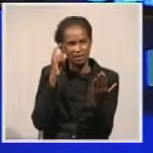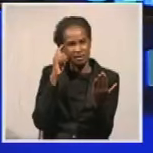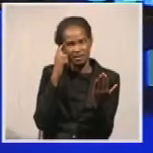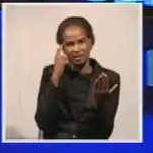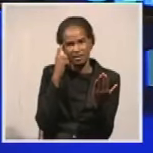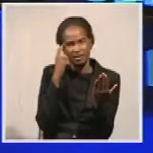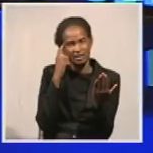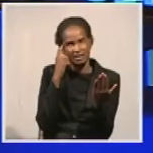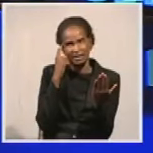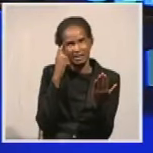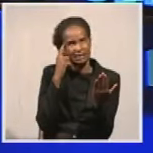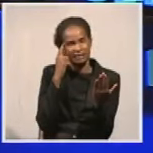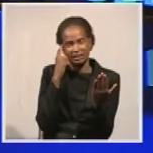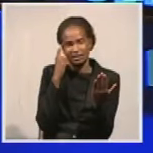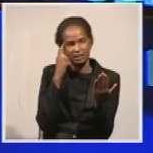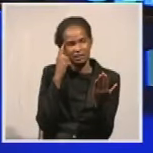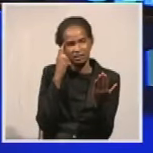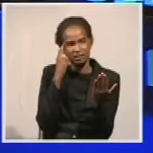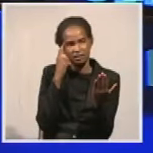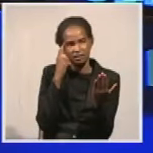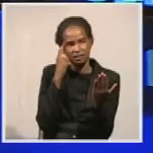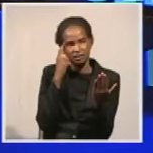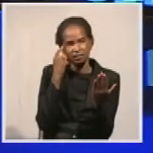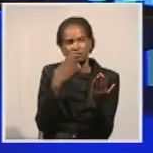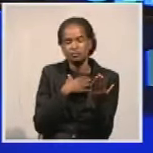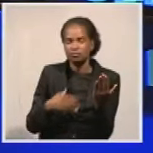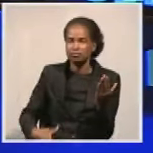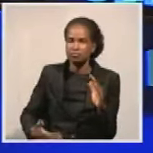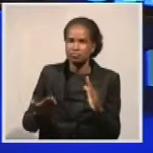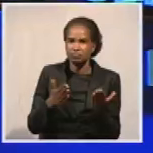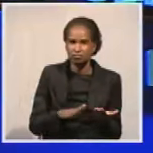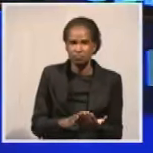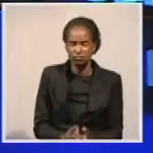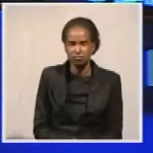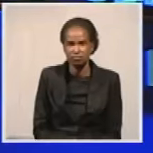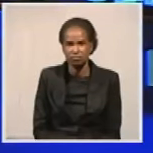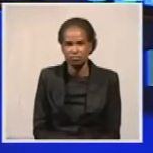me that Comrade Hage was no more.